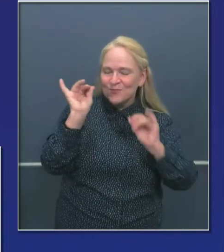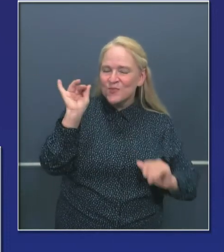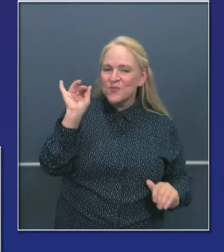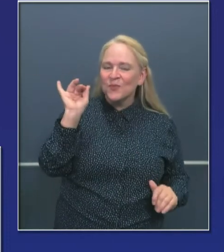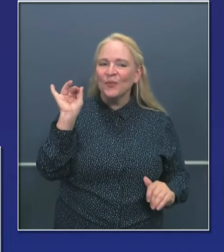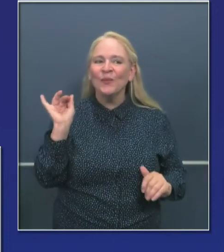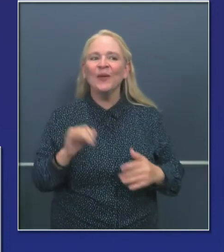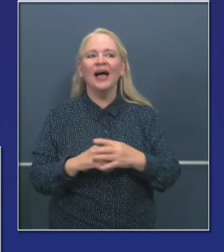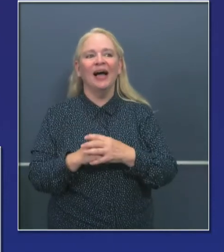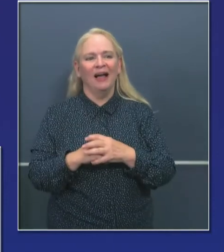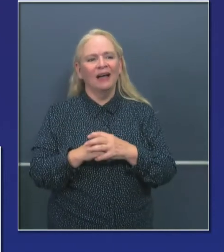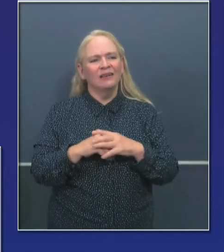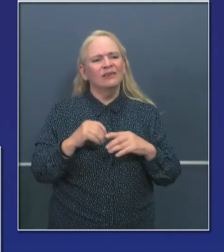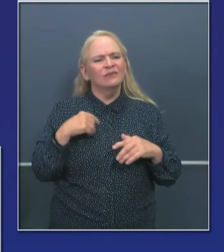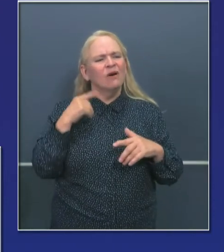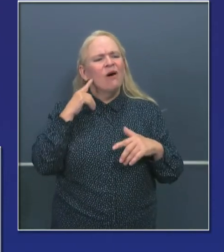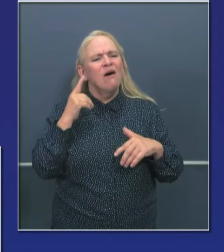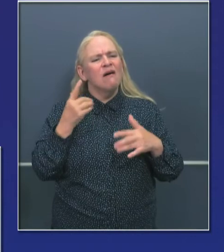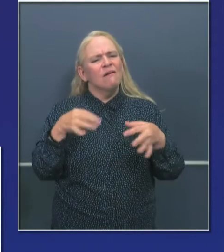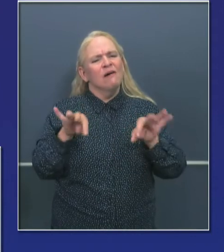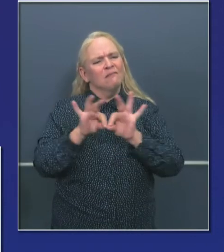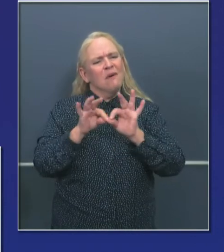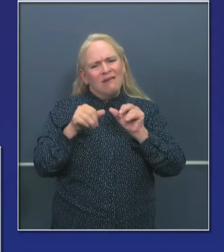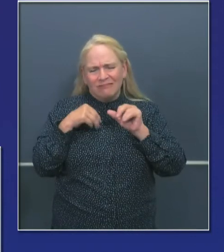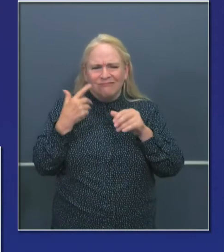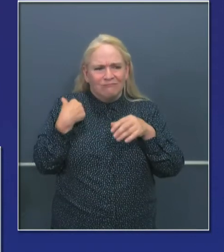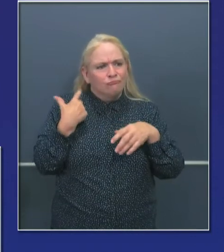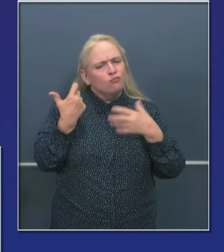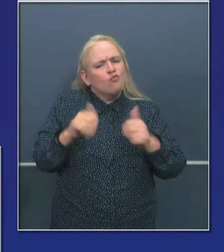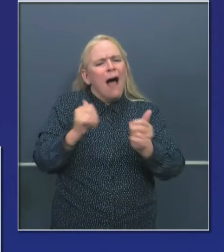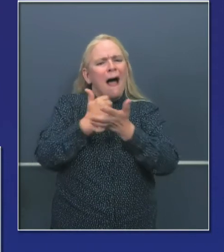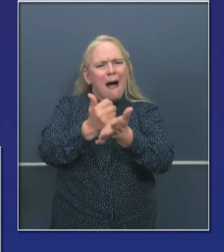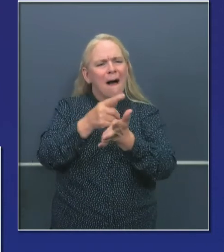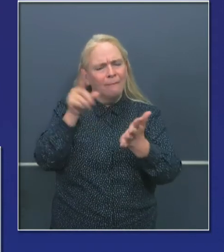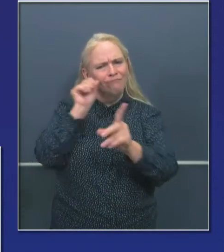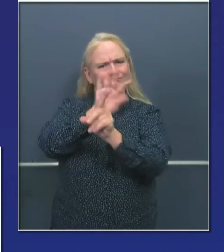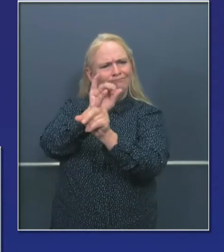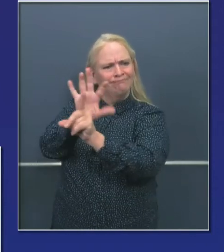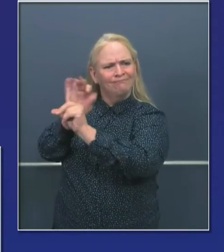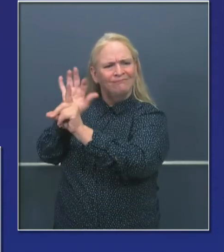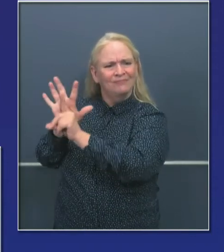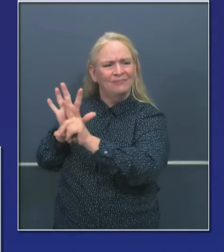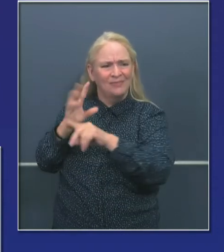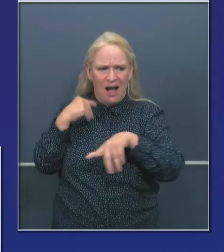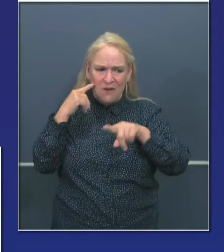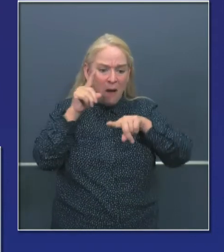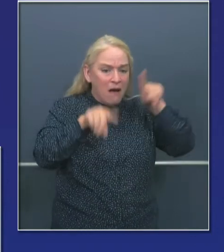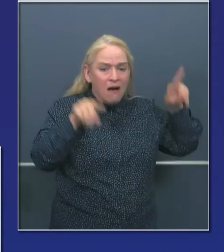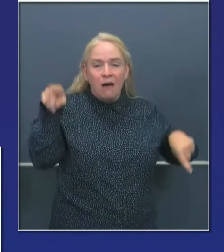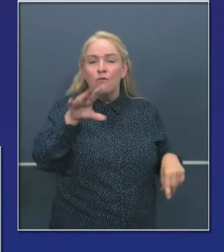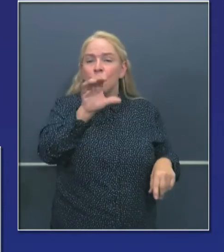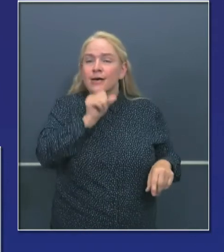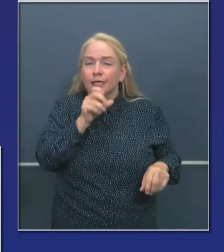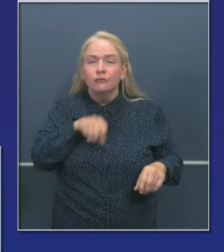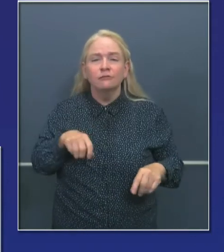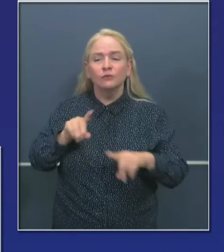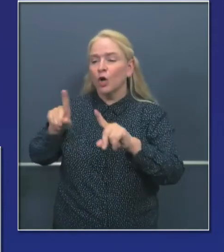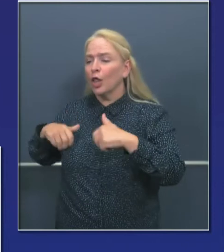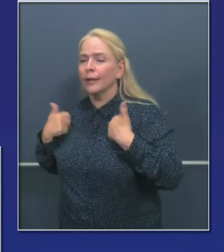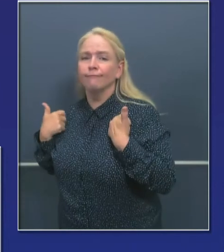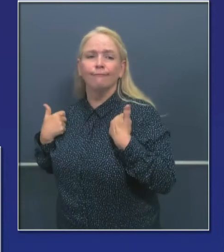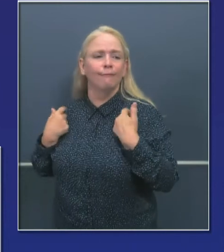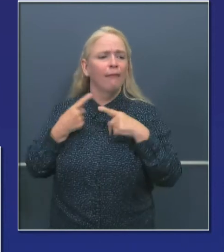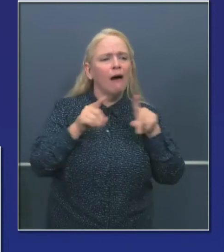really break the barriers in terms of breaking down, meeting people where they are by age, demographic, whether or not they're